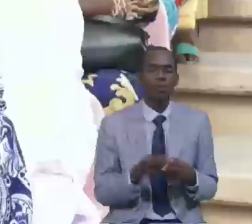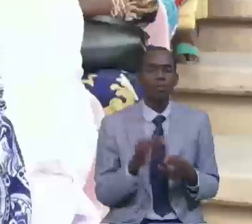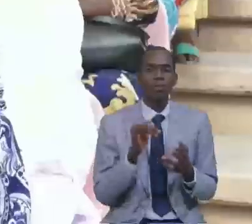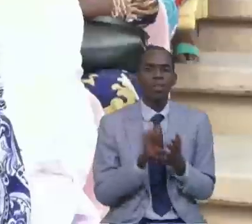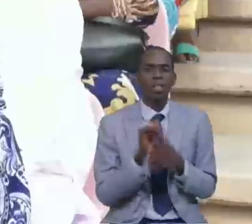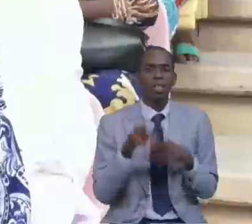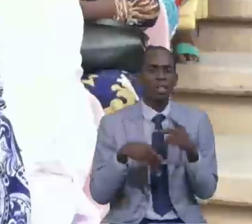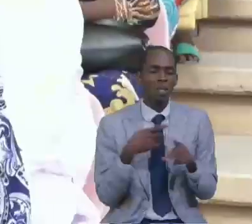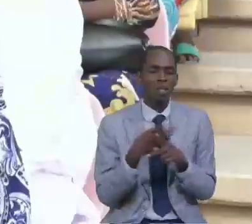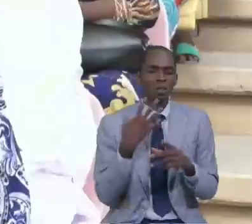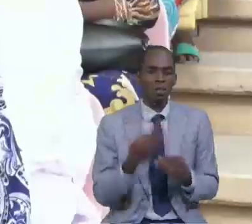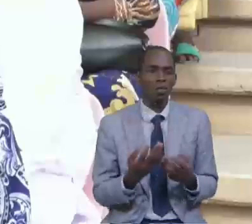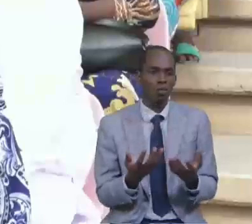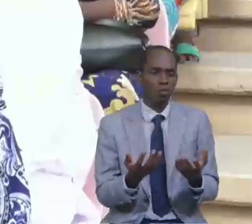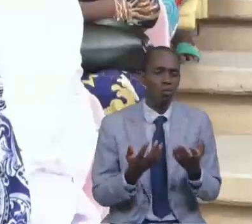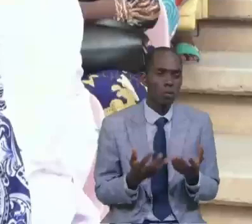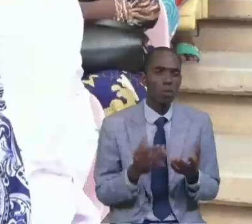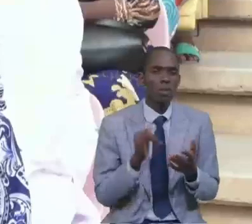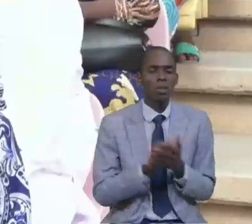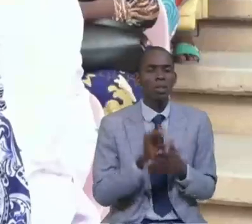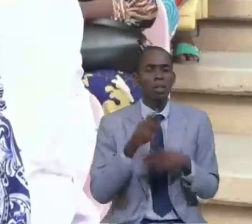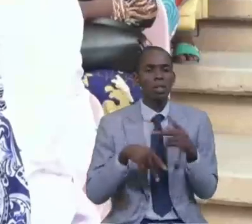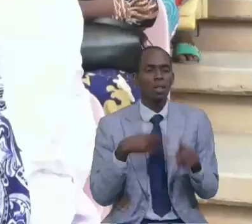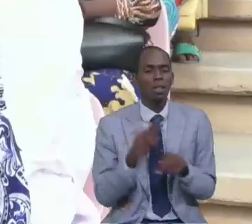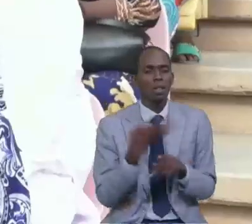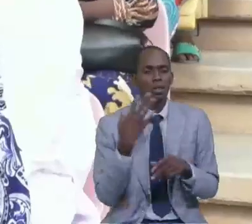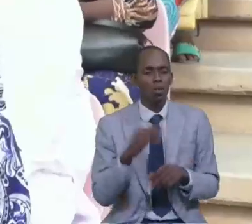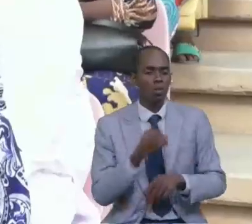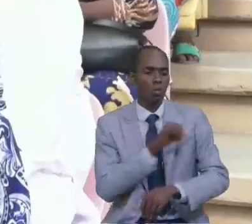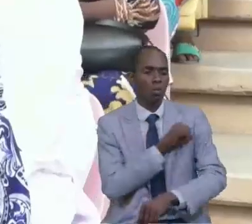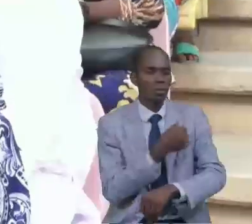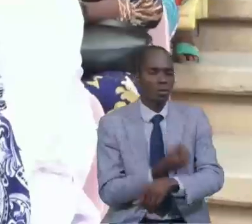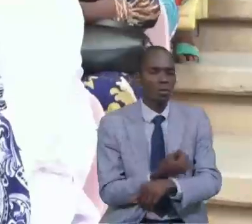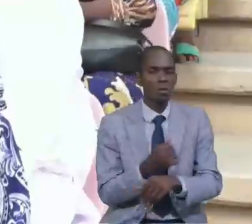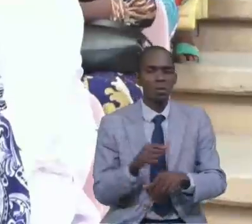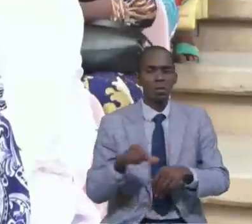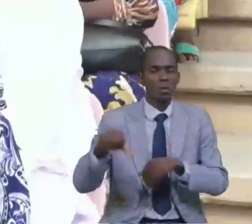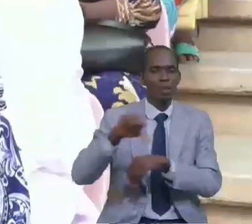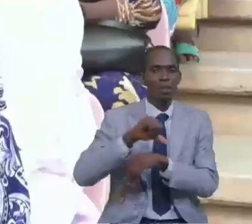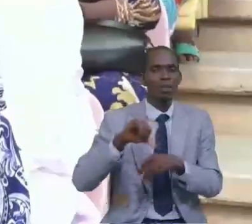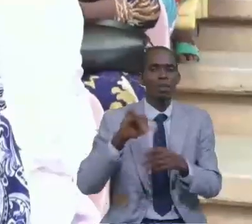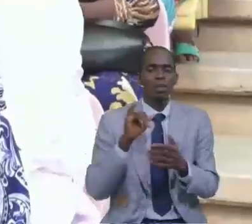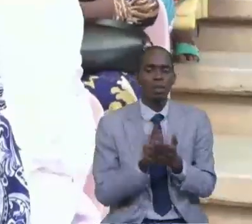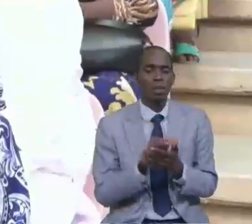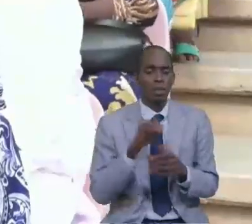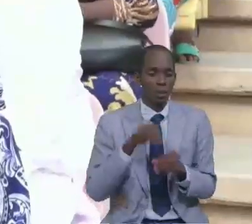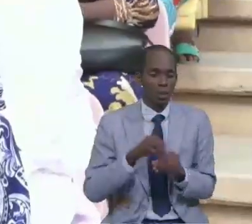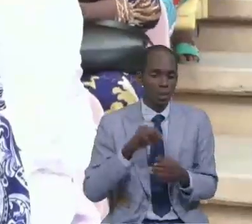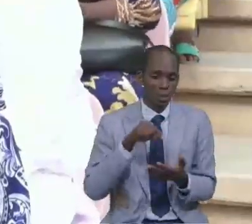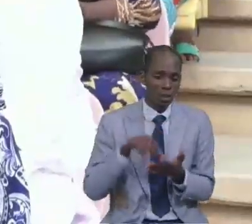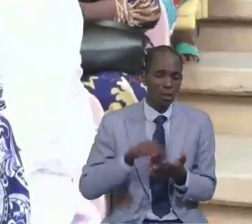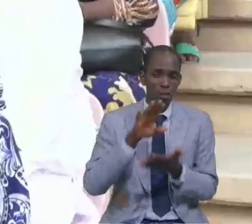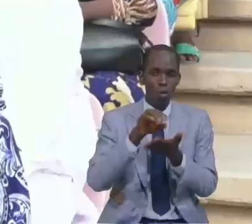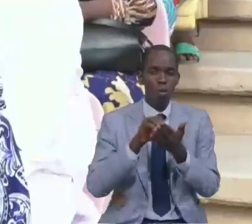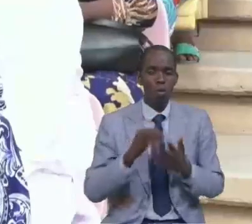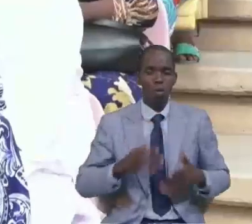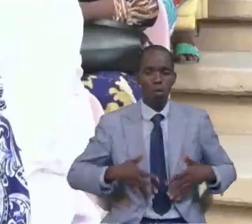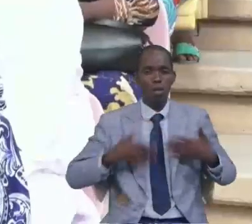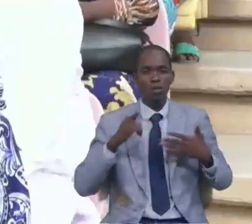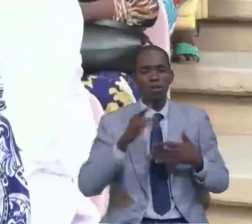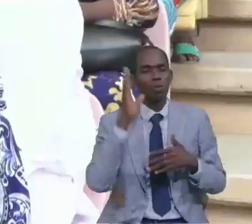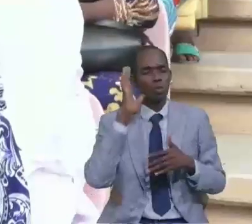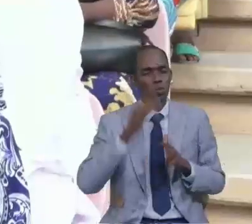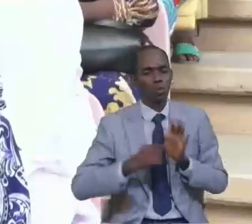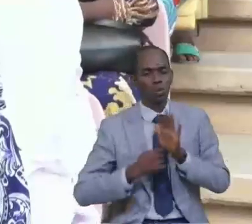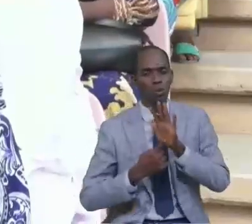your life you will demonstrate sanctification, salvation, sanctification, and service